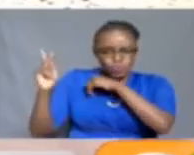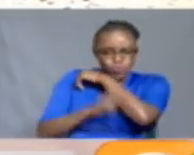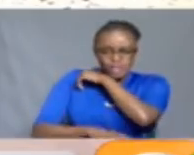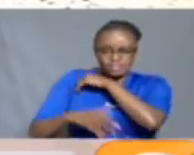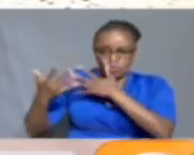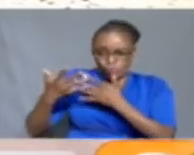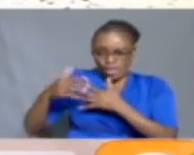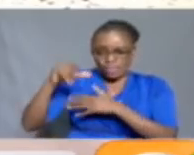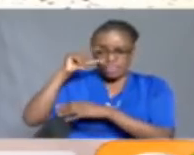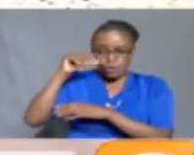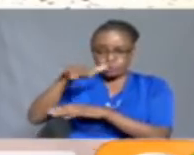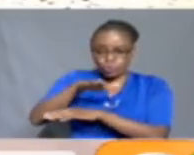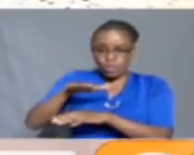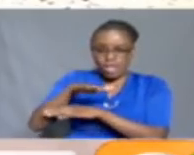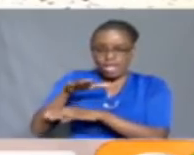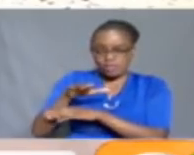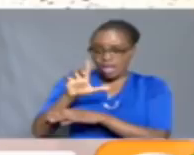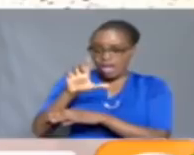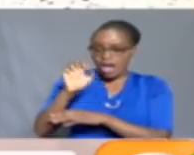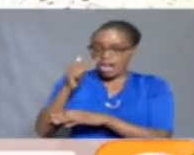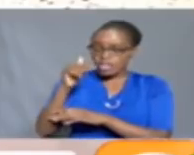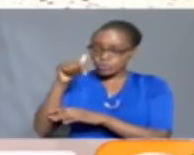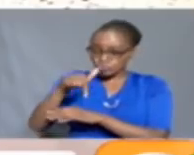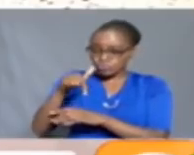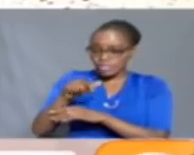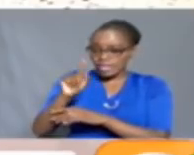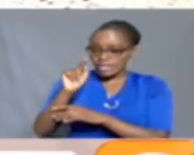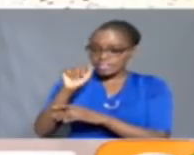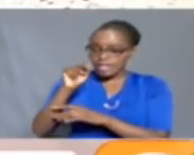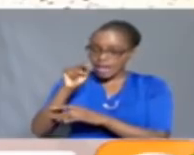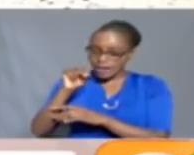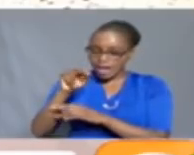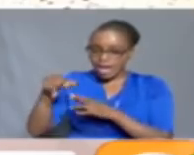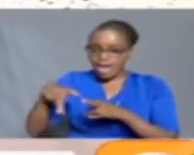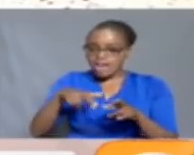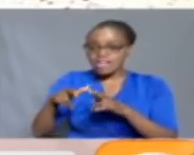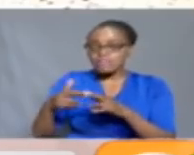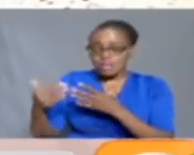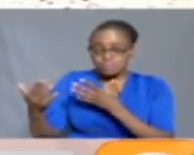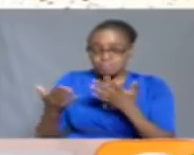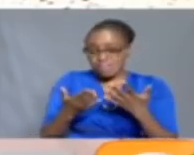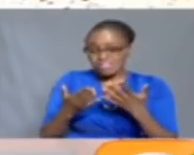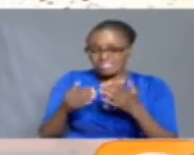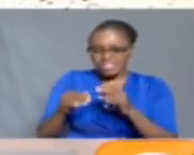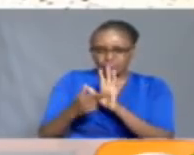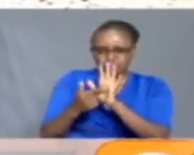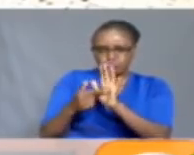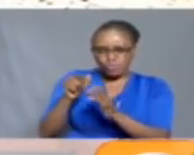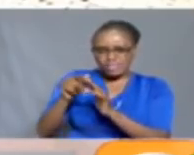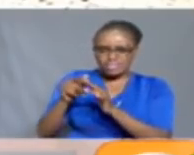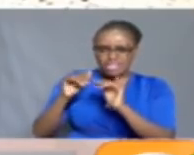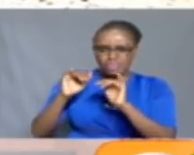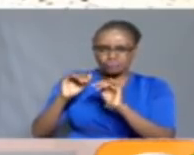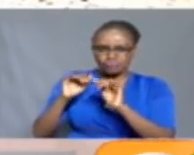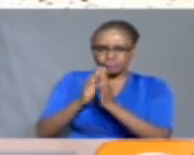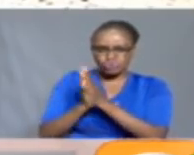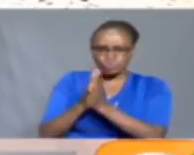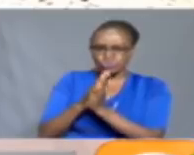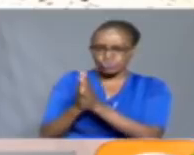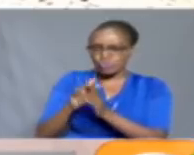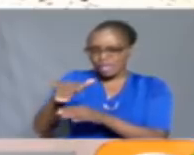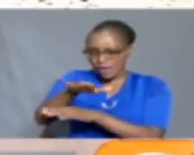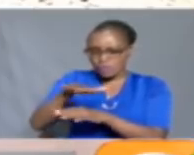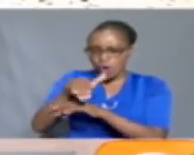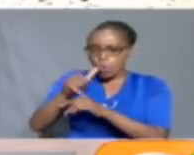coastal region. Stephen Letoo is in Tana River County and brings us the story of irony in a place that